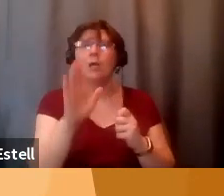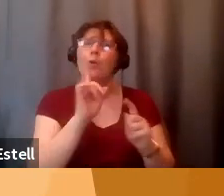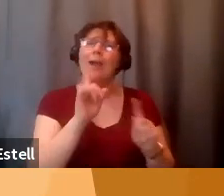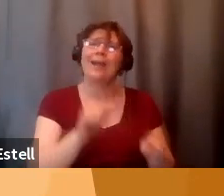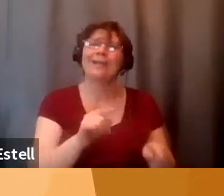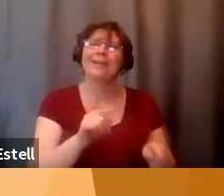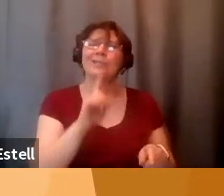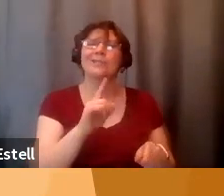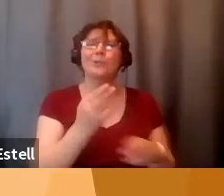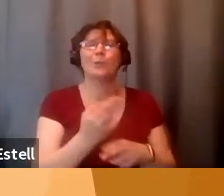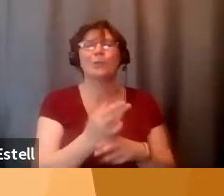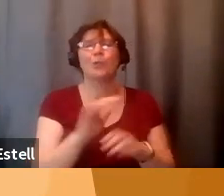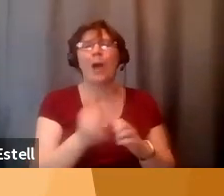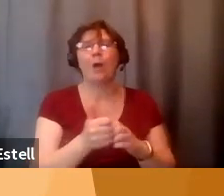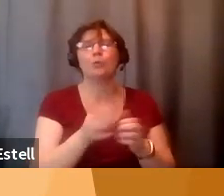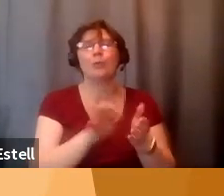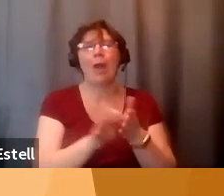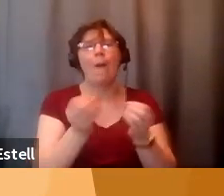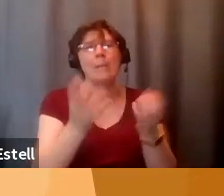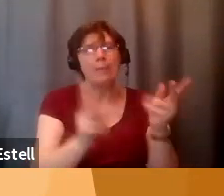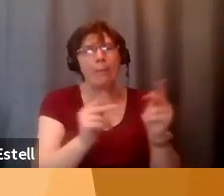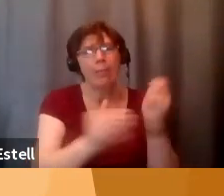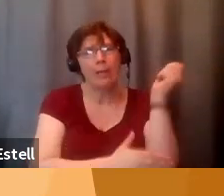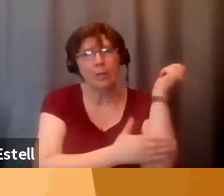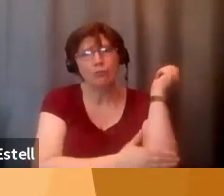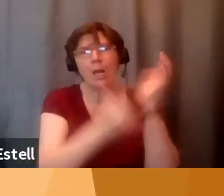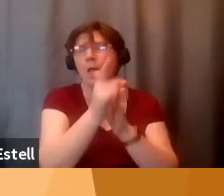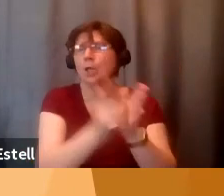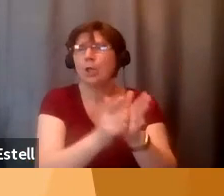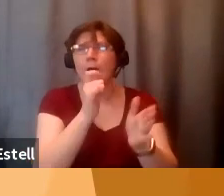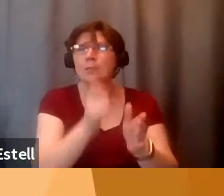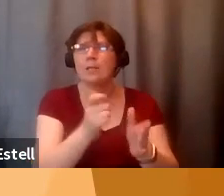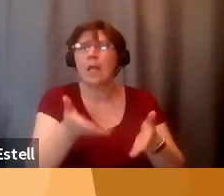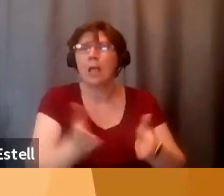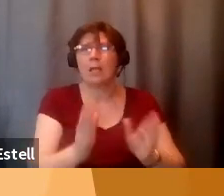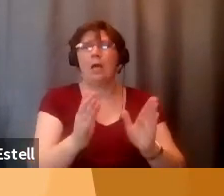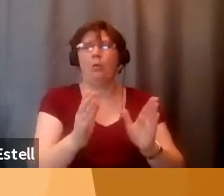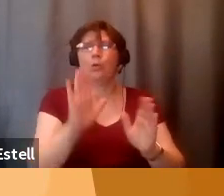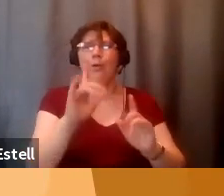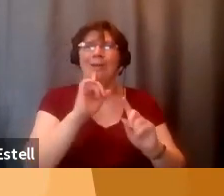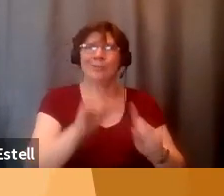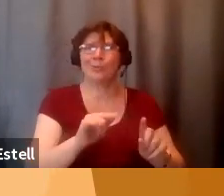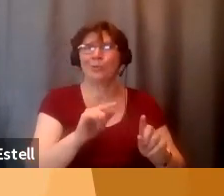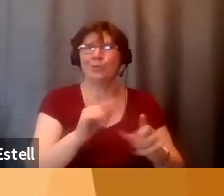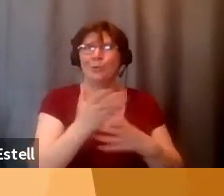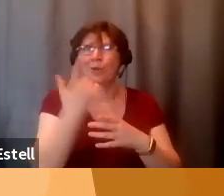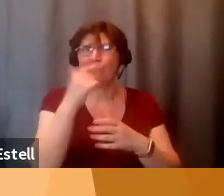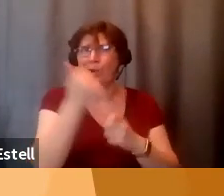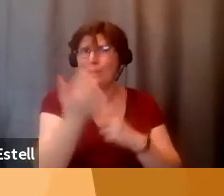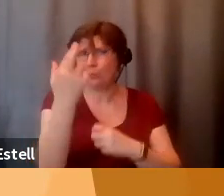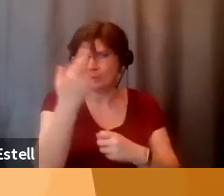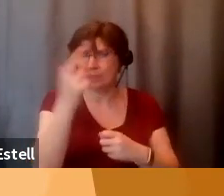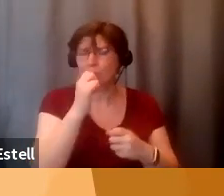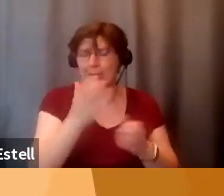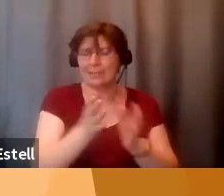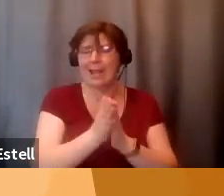how many people are in the country. The law doesn't allow your answers to be shared for any reason. So the census does not ask if you're a